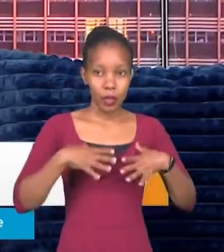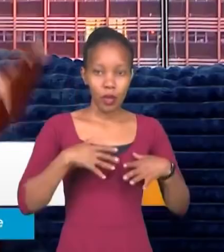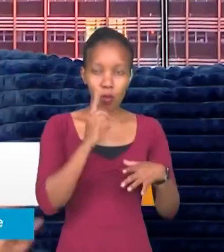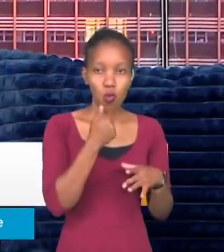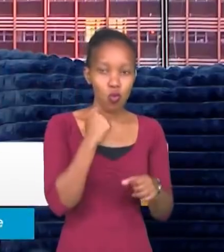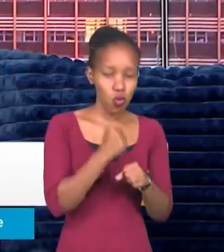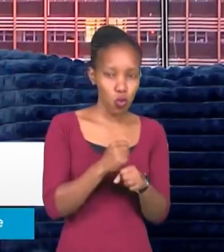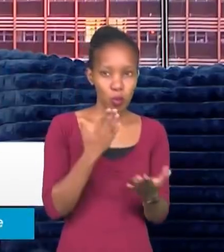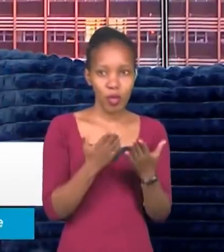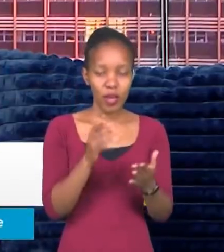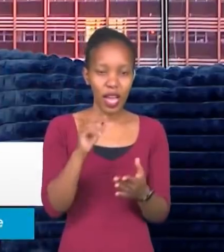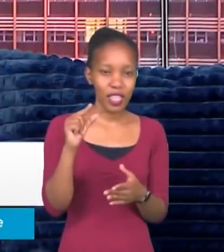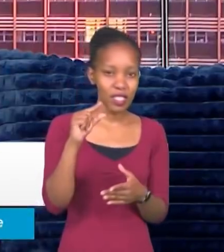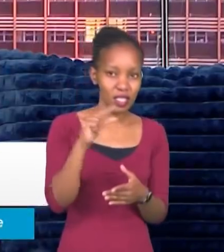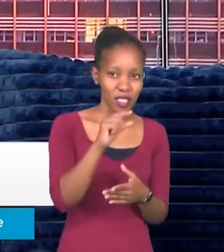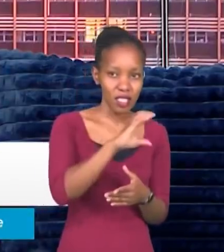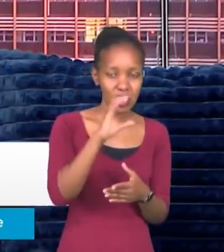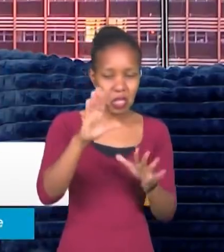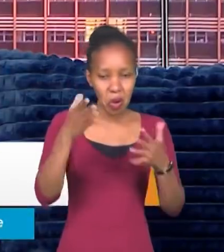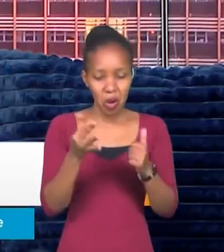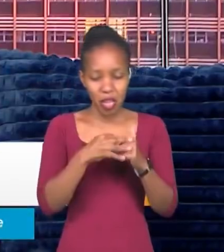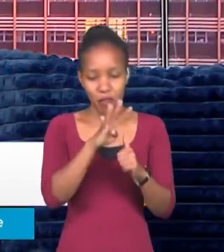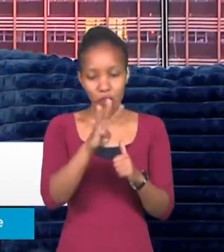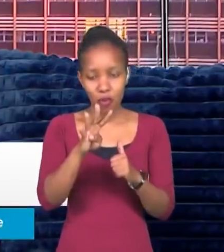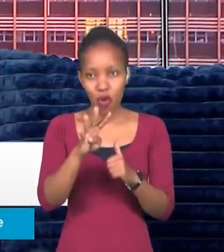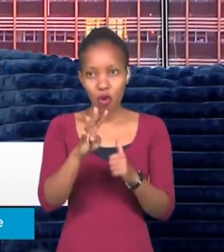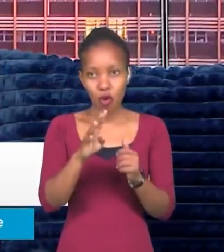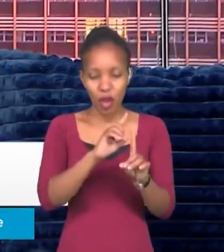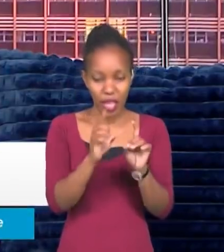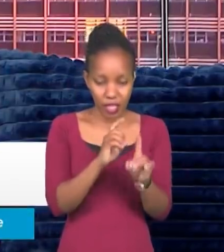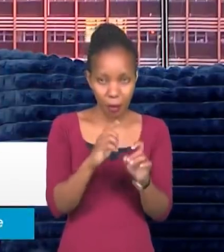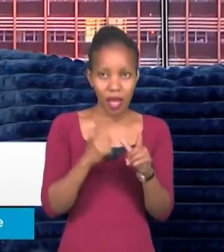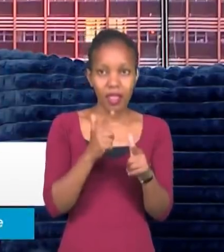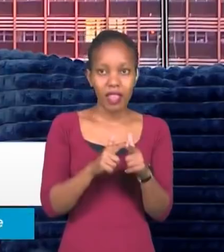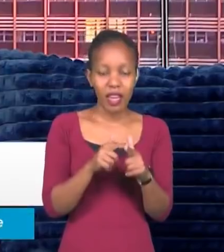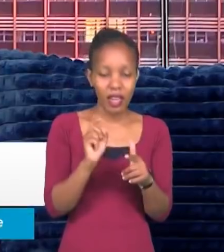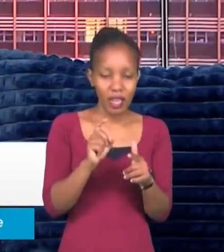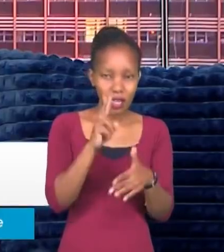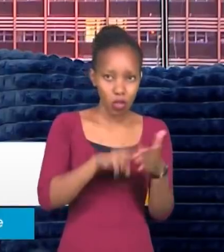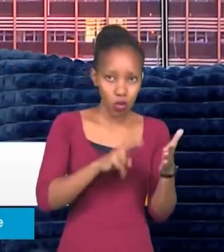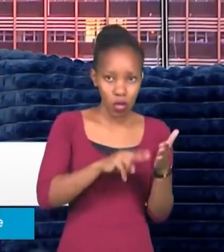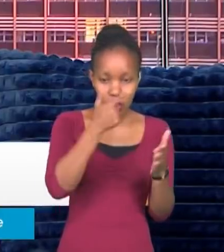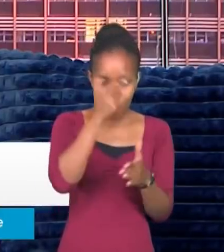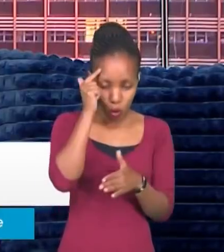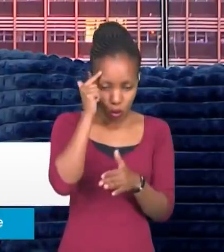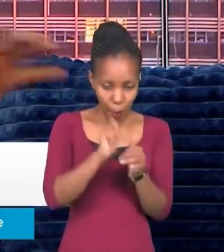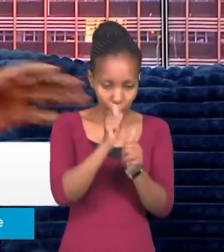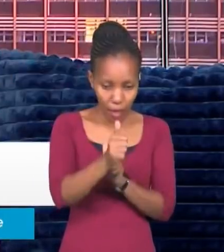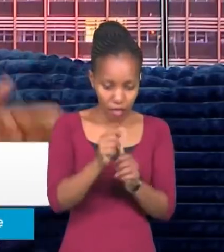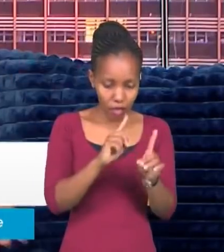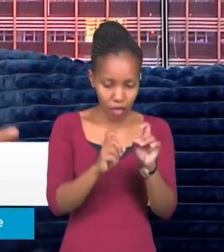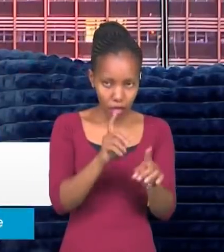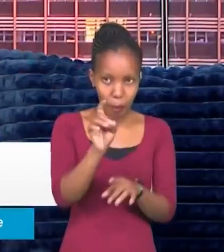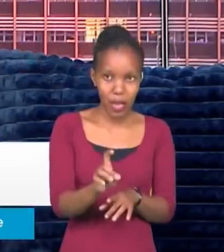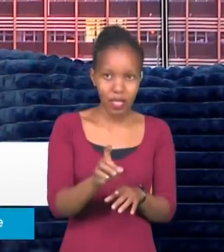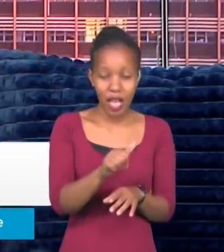doing their IGCSE or 8 for 4 exams and all, they need to read because they need to pass their exams. Yeah, so some of them are actually